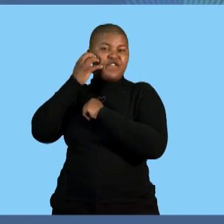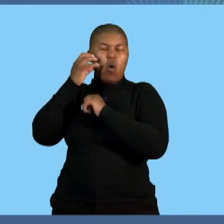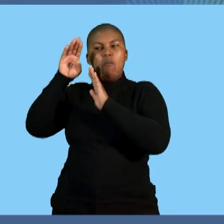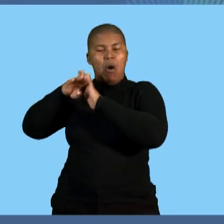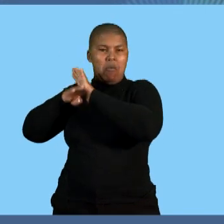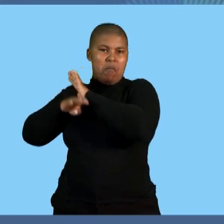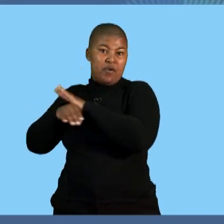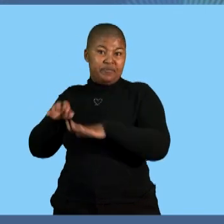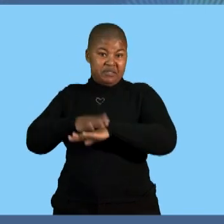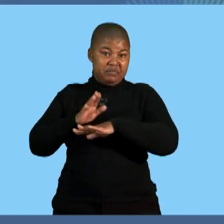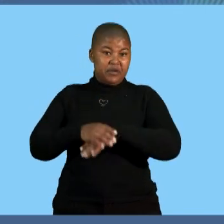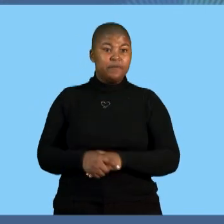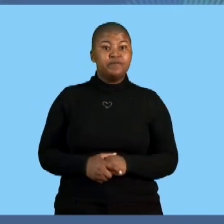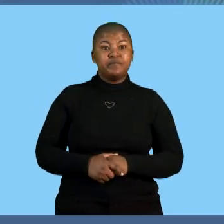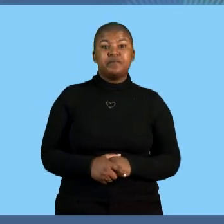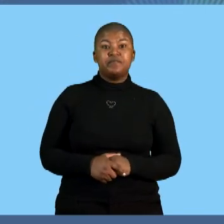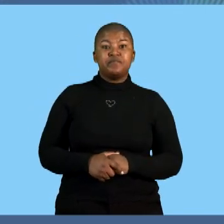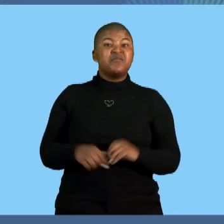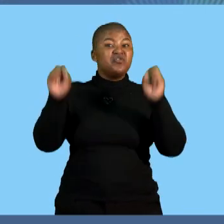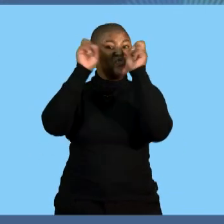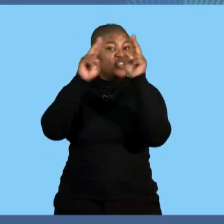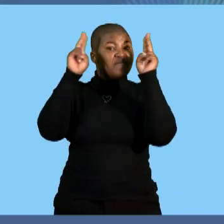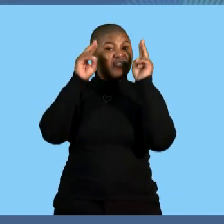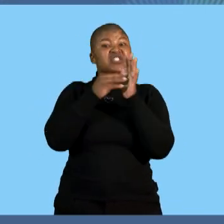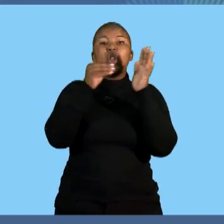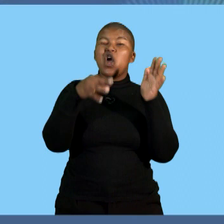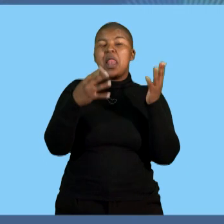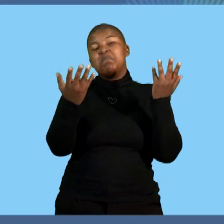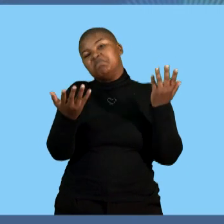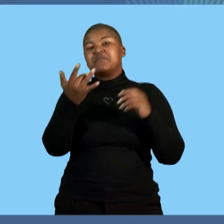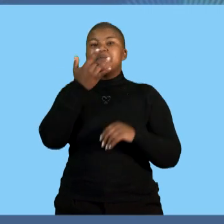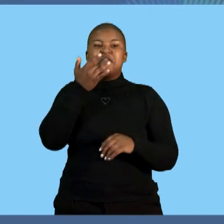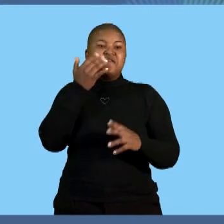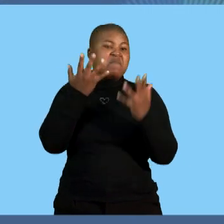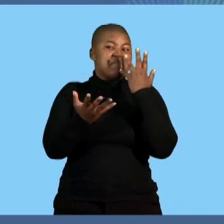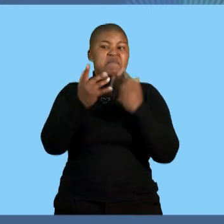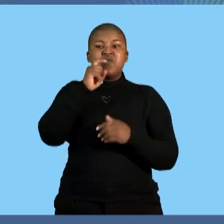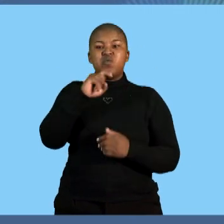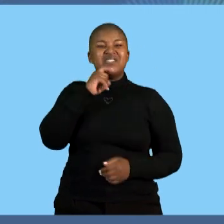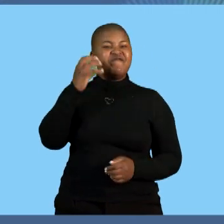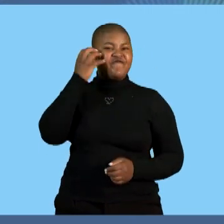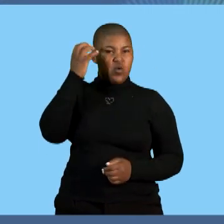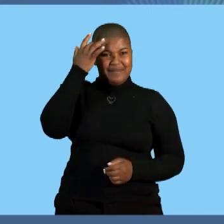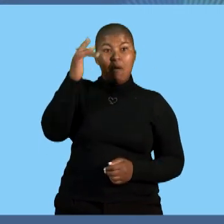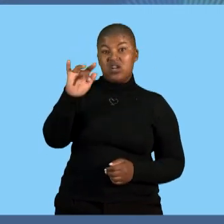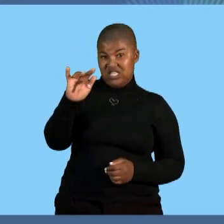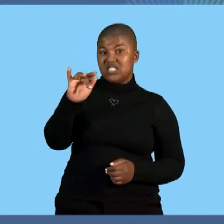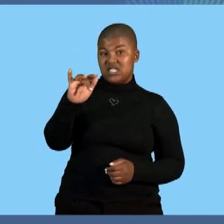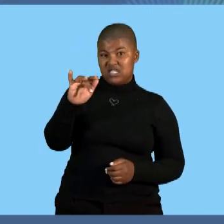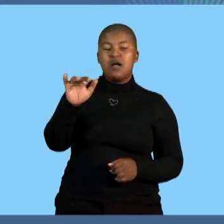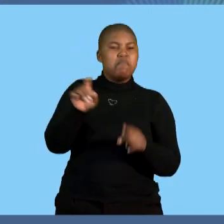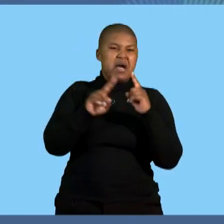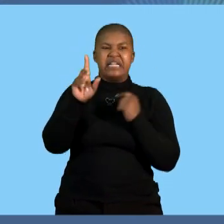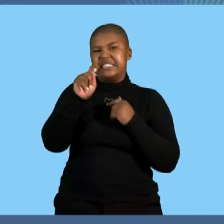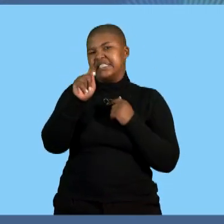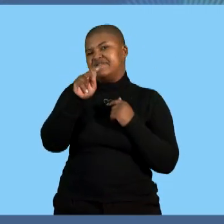smartphones even less. The university learners would rather then use a smartphone and